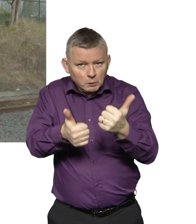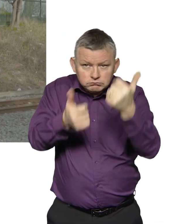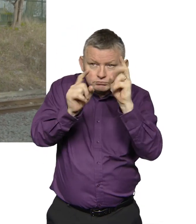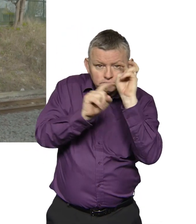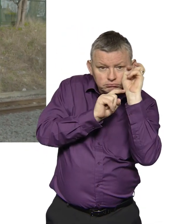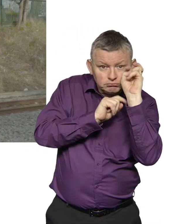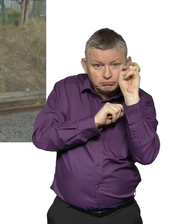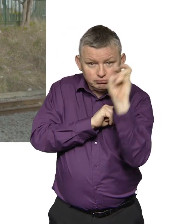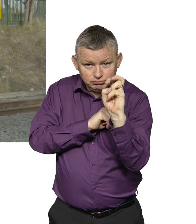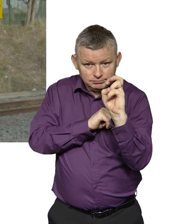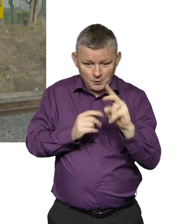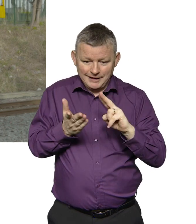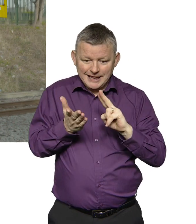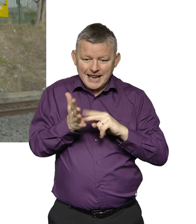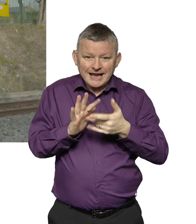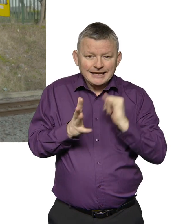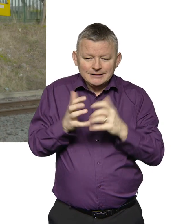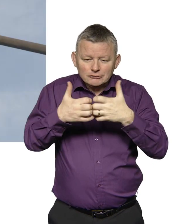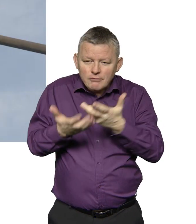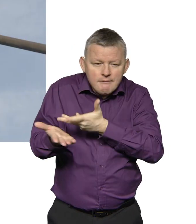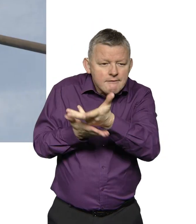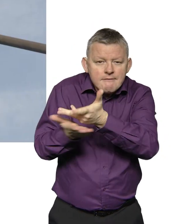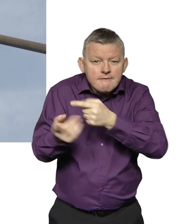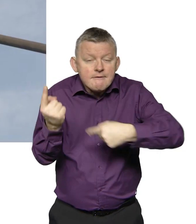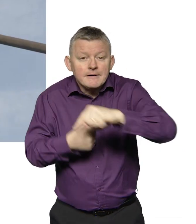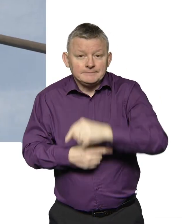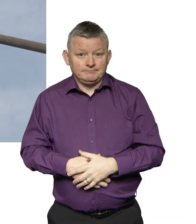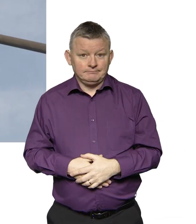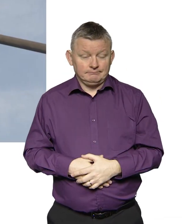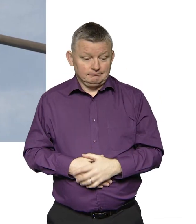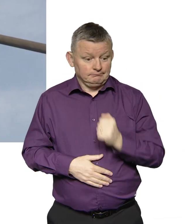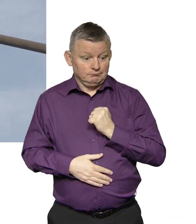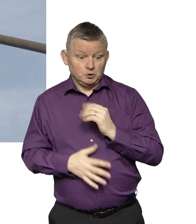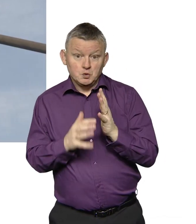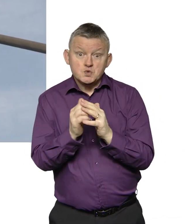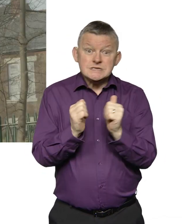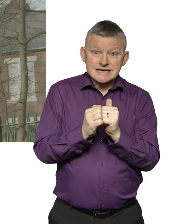Switzerland has designed the overhead wire support system alongside Nexus engineers.